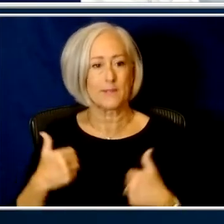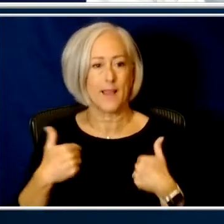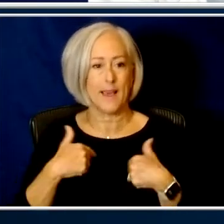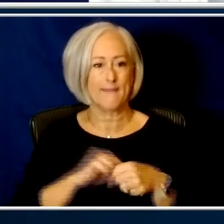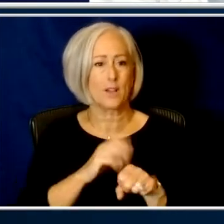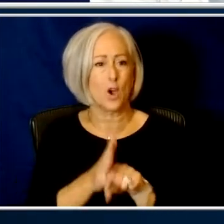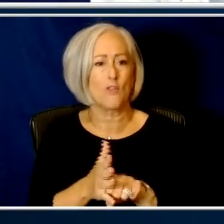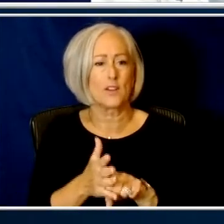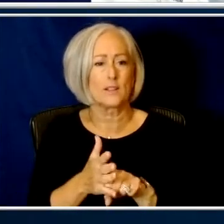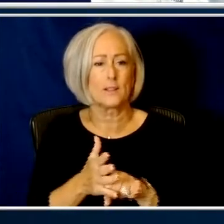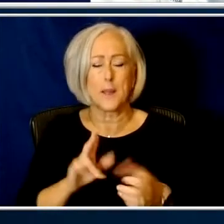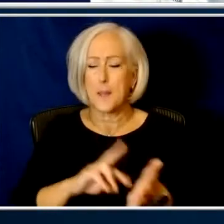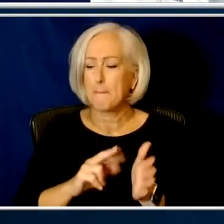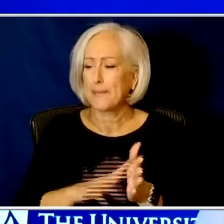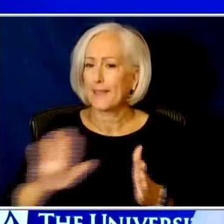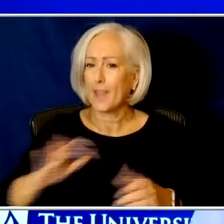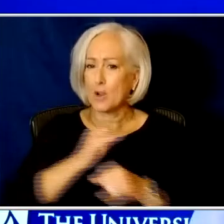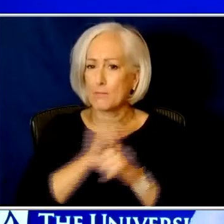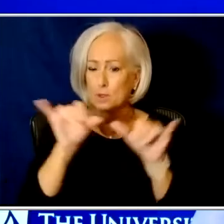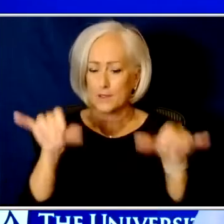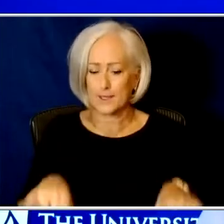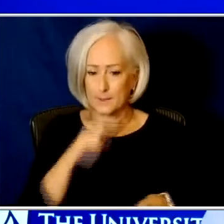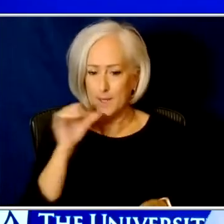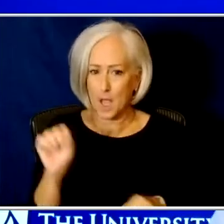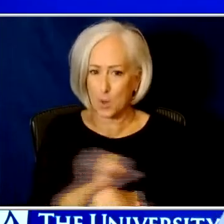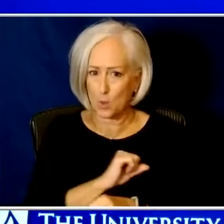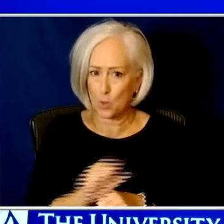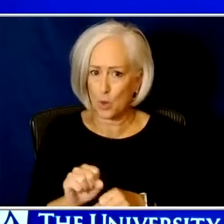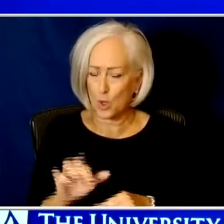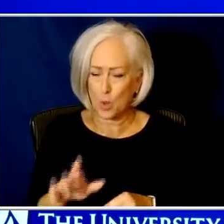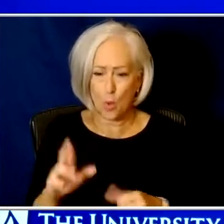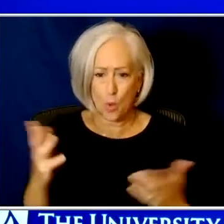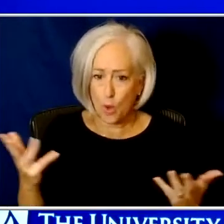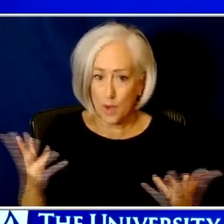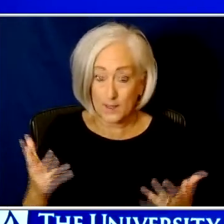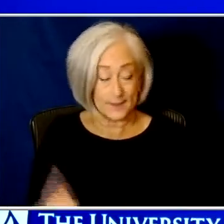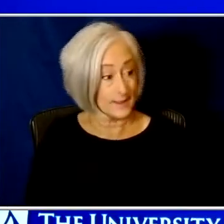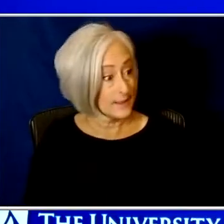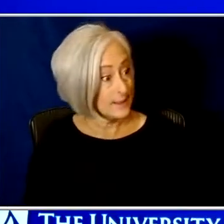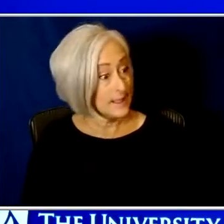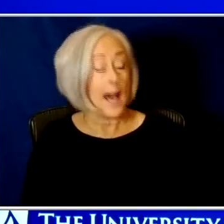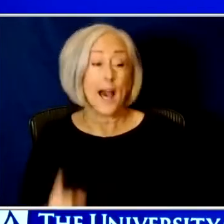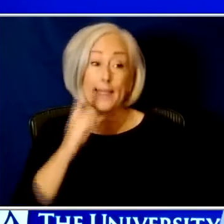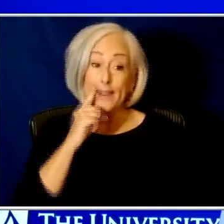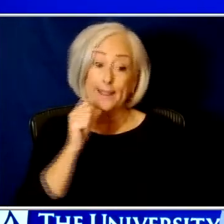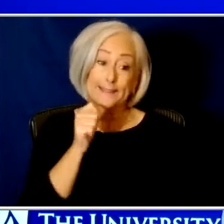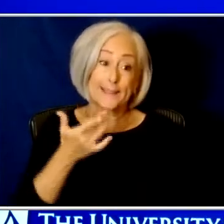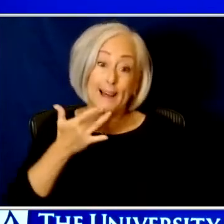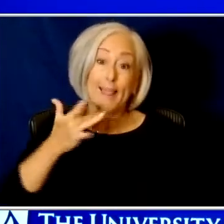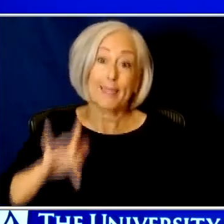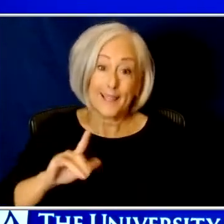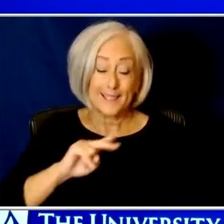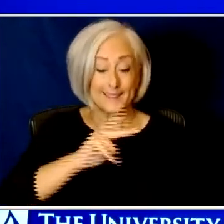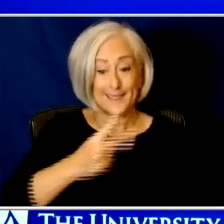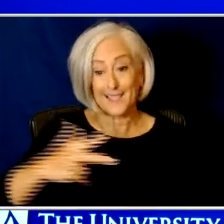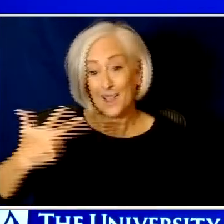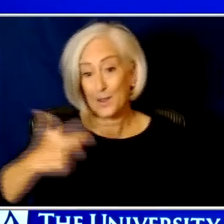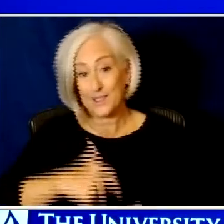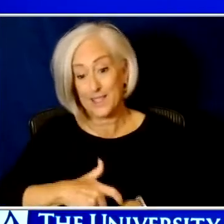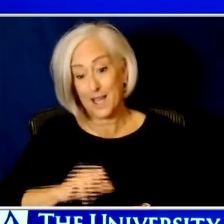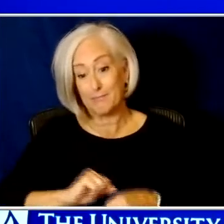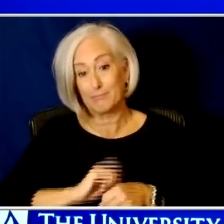other non-risk or low-risk populations to get the vaccine. You know, I think the other thing just to think about as we